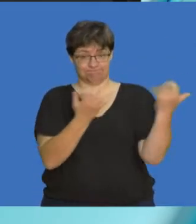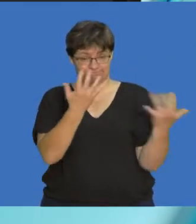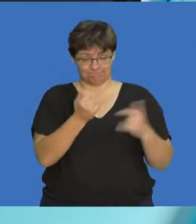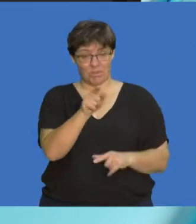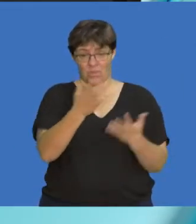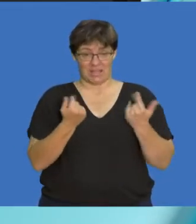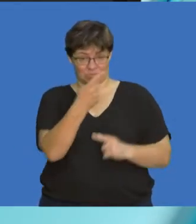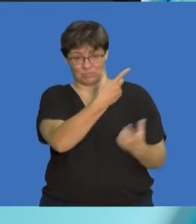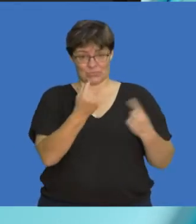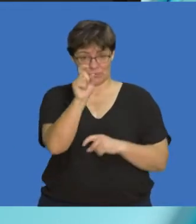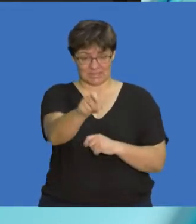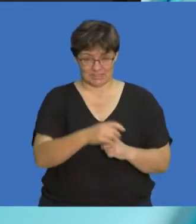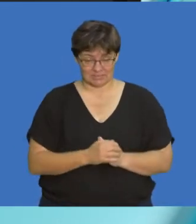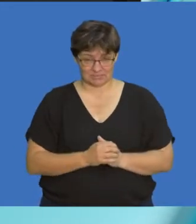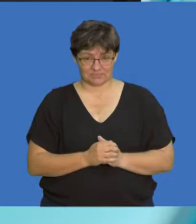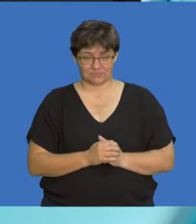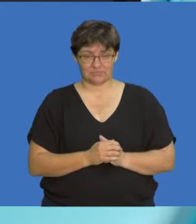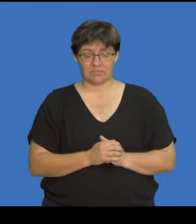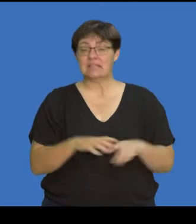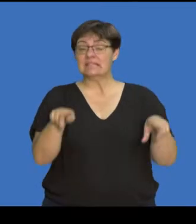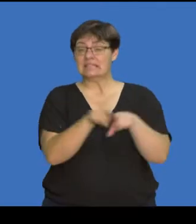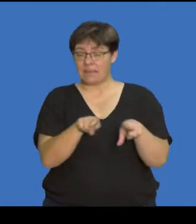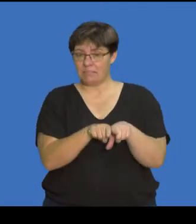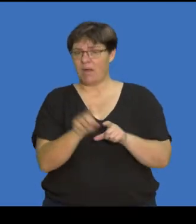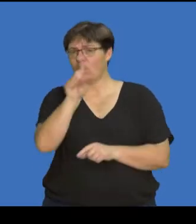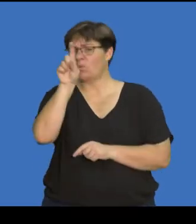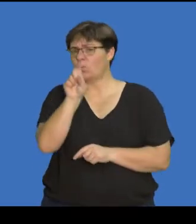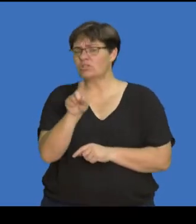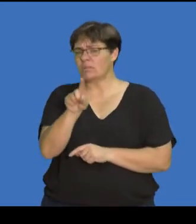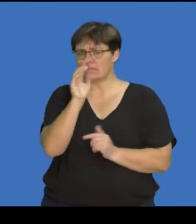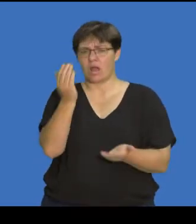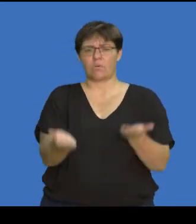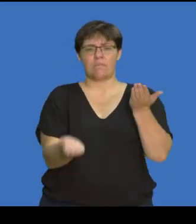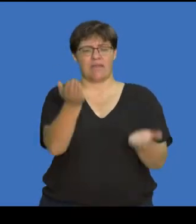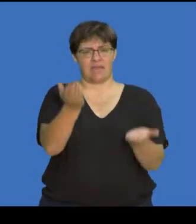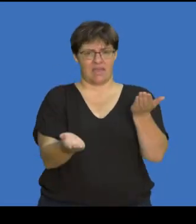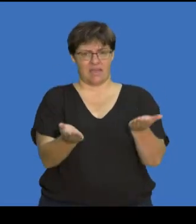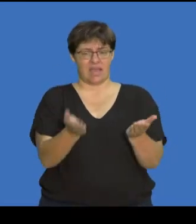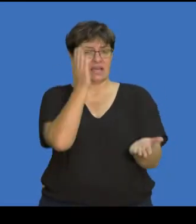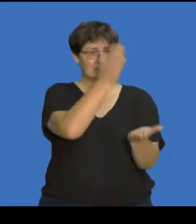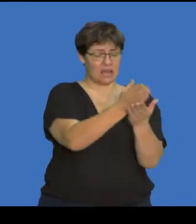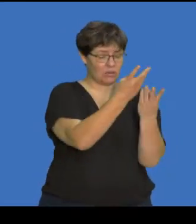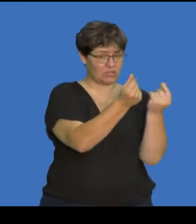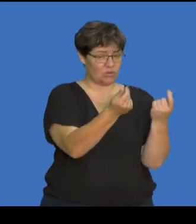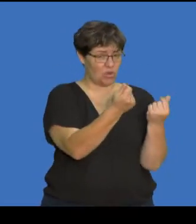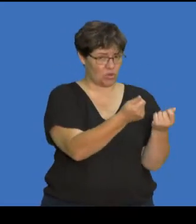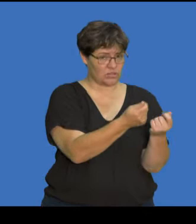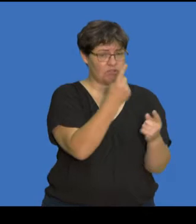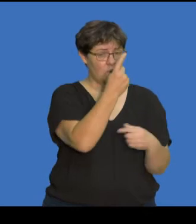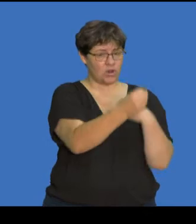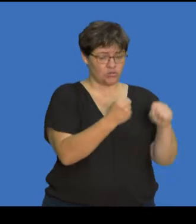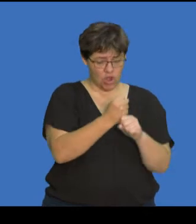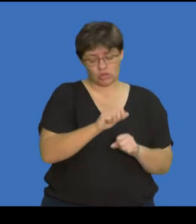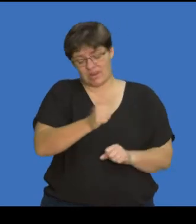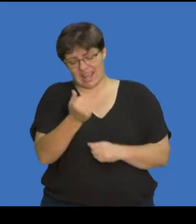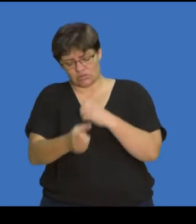are expected to do. Remember, also, there's a question where you're comparing direct material costs from one year to the